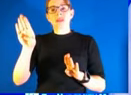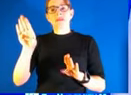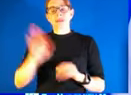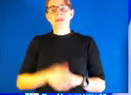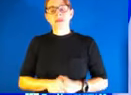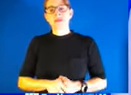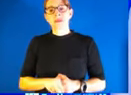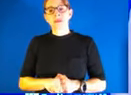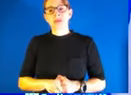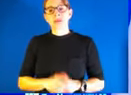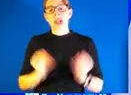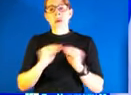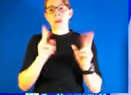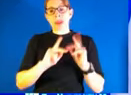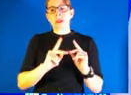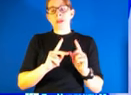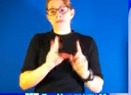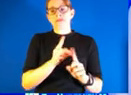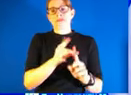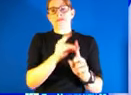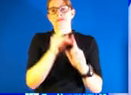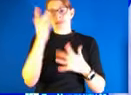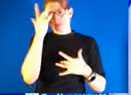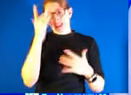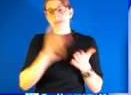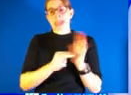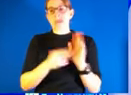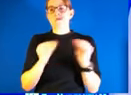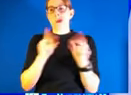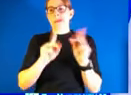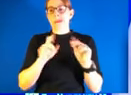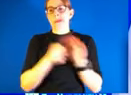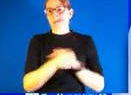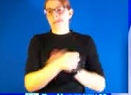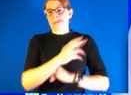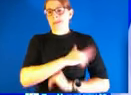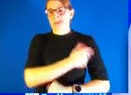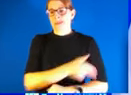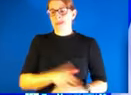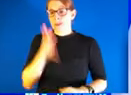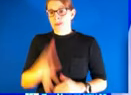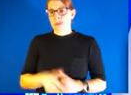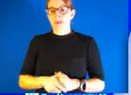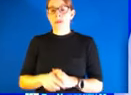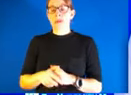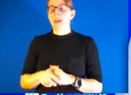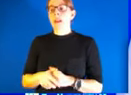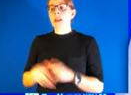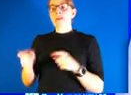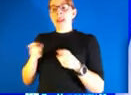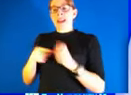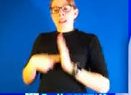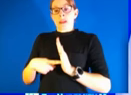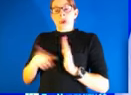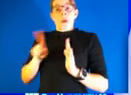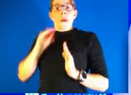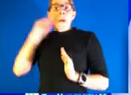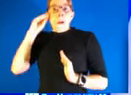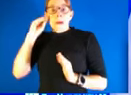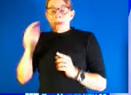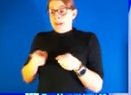So it continues to be self-care at home, managing those symptoms, conservative